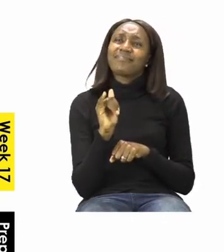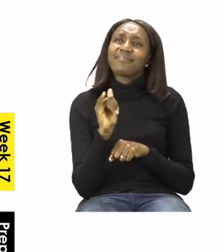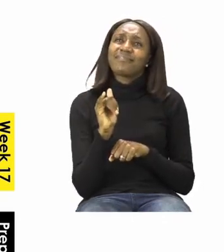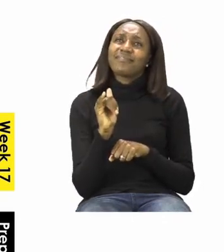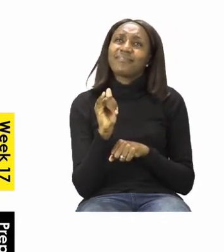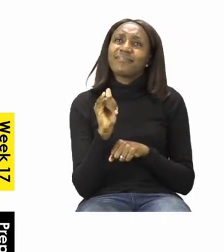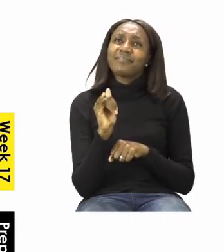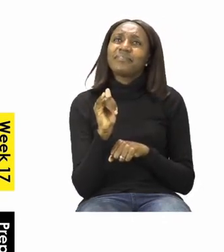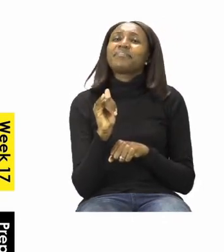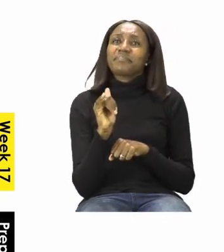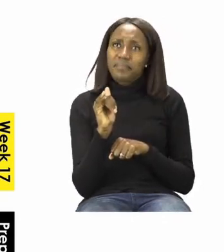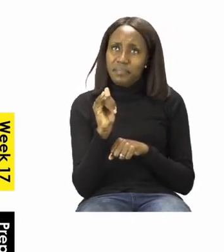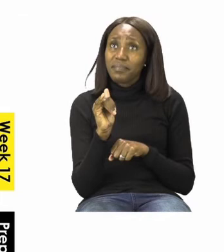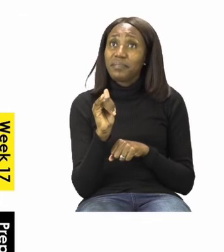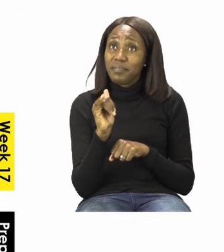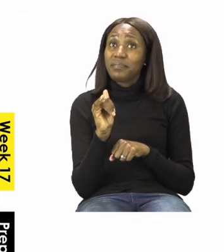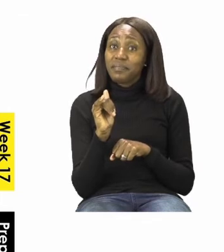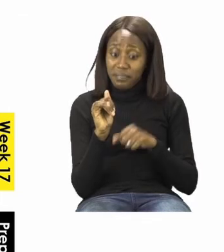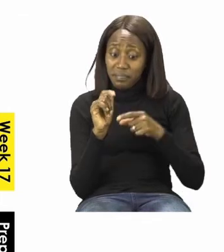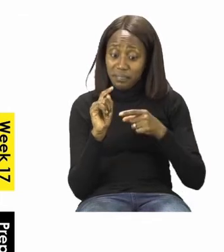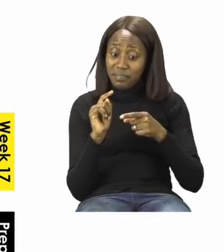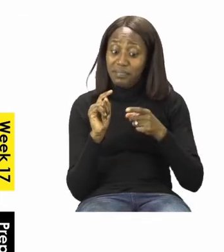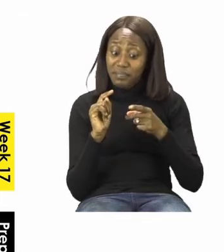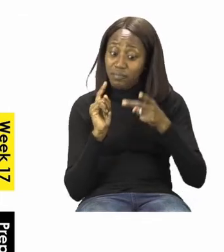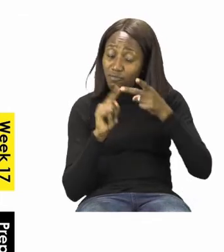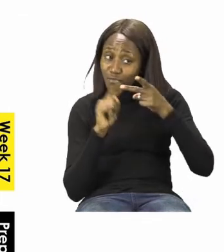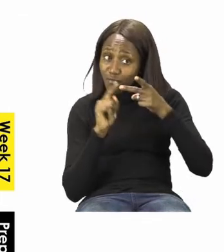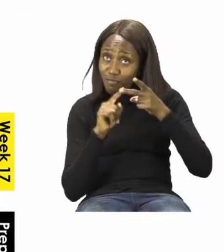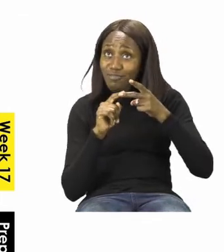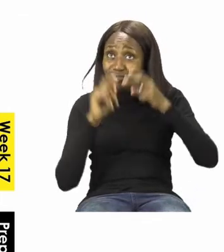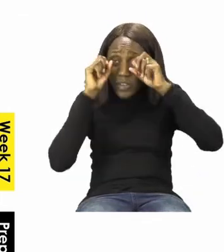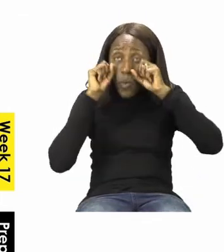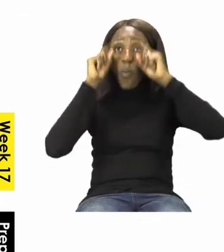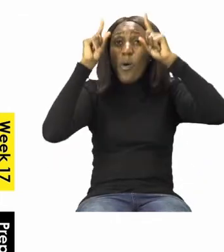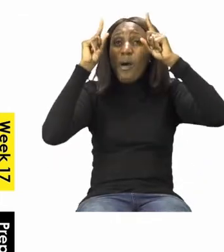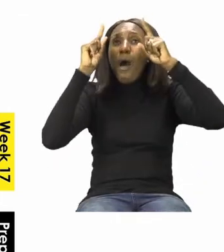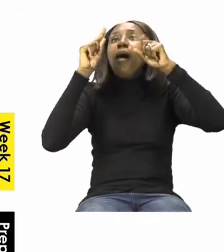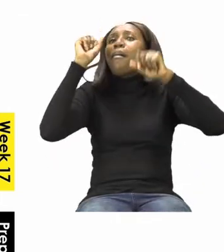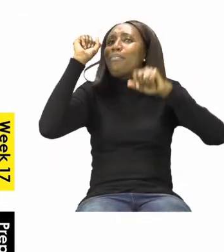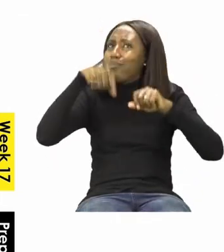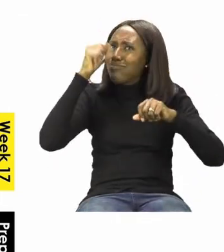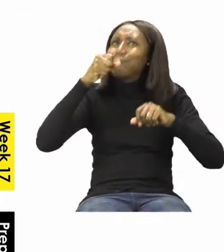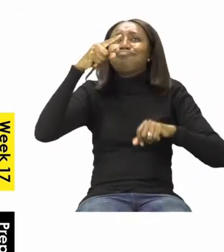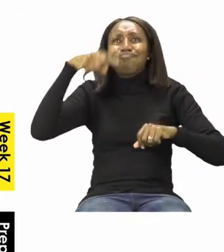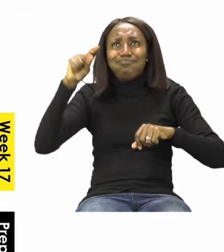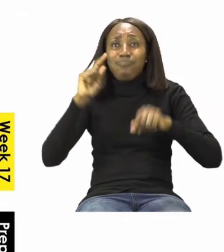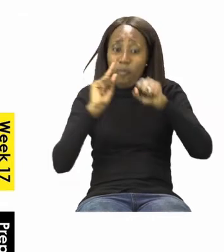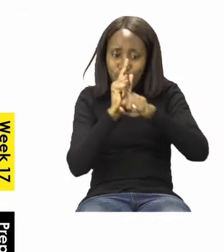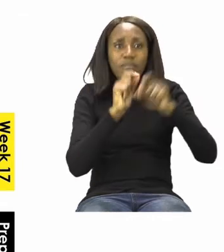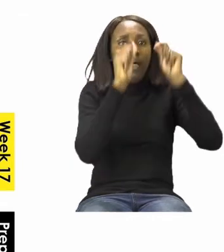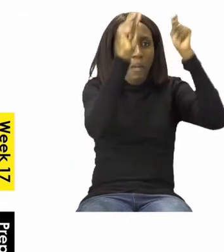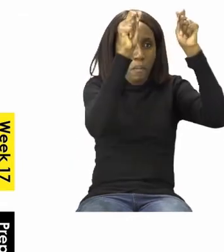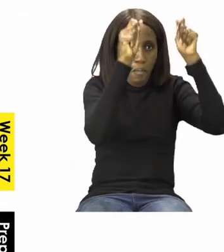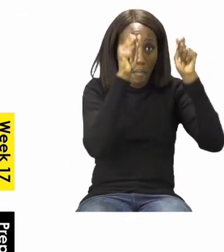If you said that the one where he is in bed and waking up, well done! You're going to cut